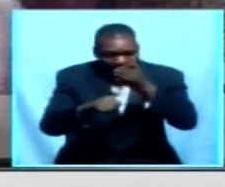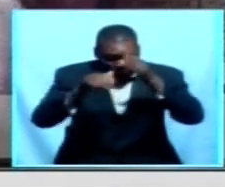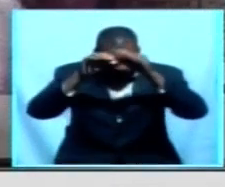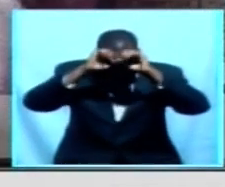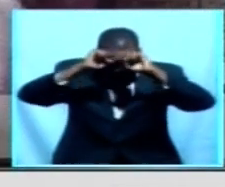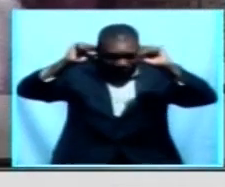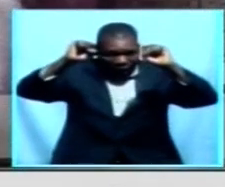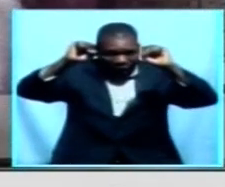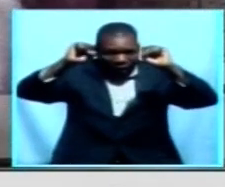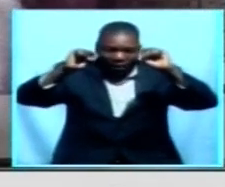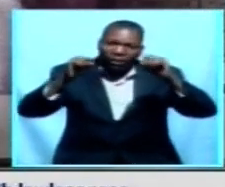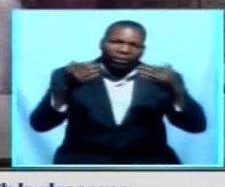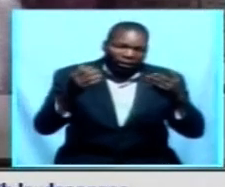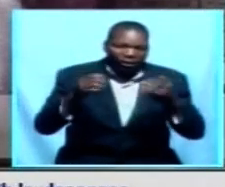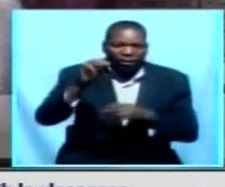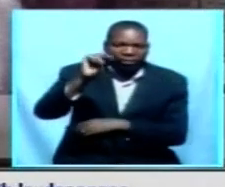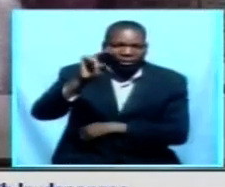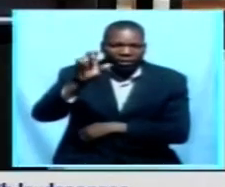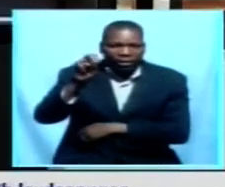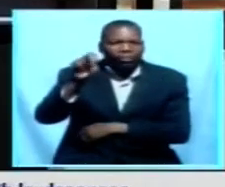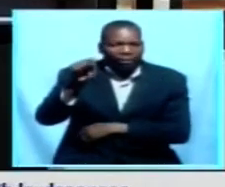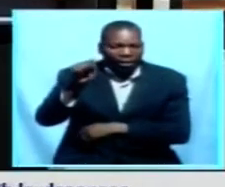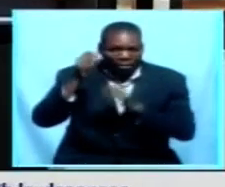and Justice Enoch Mulembe.